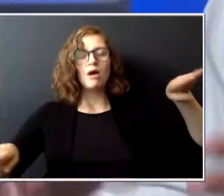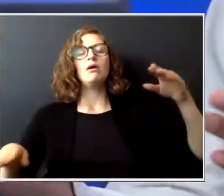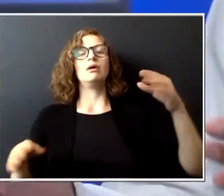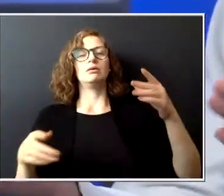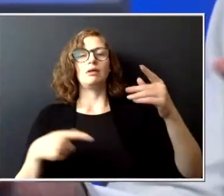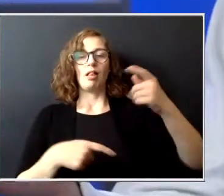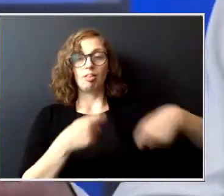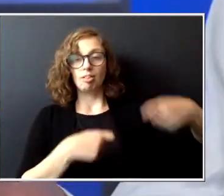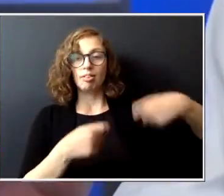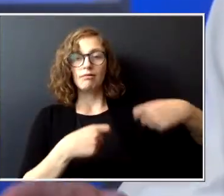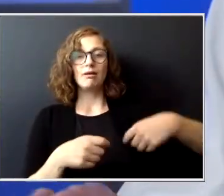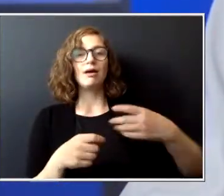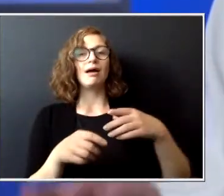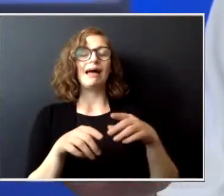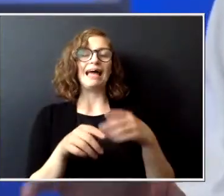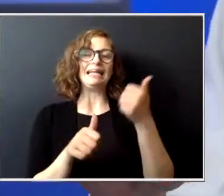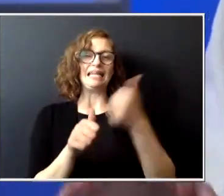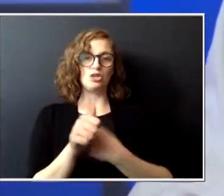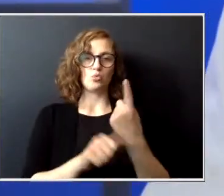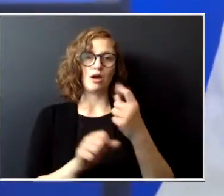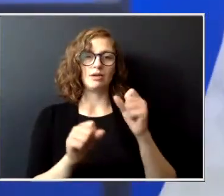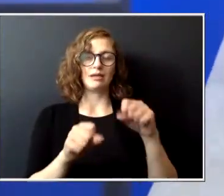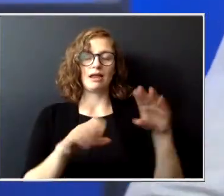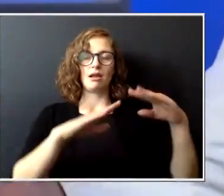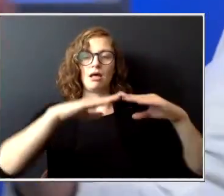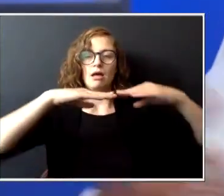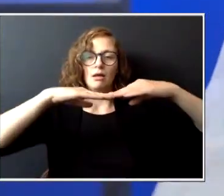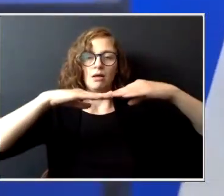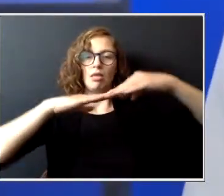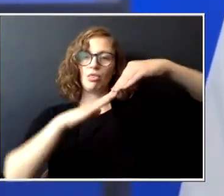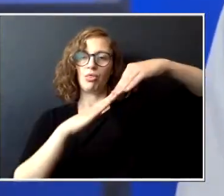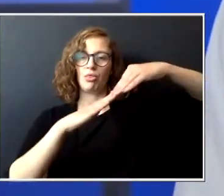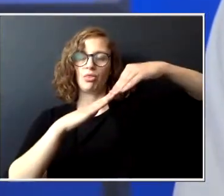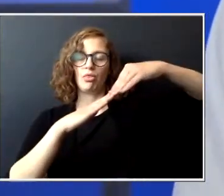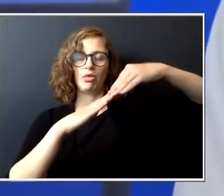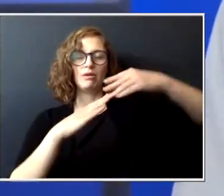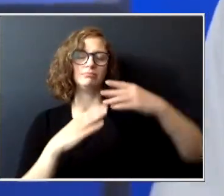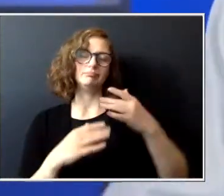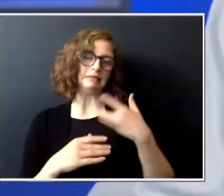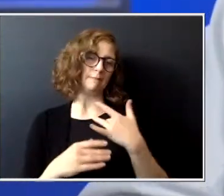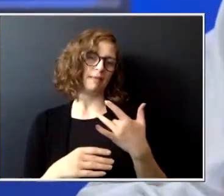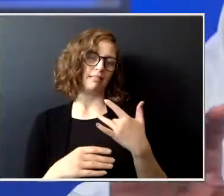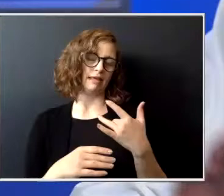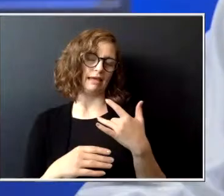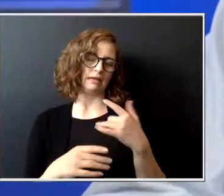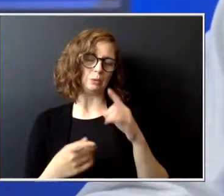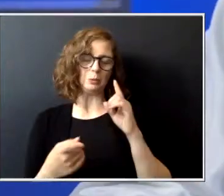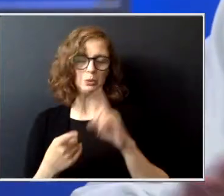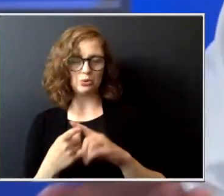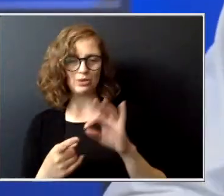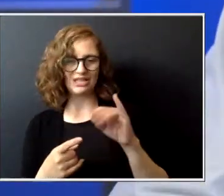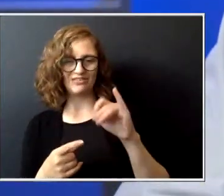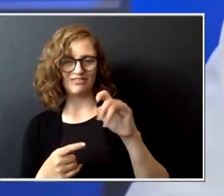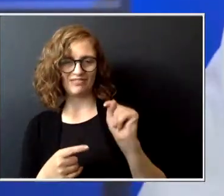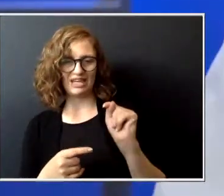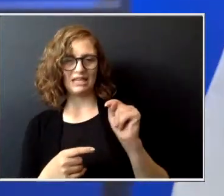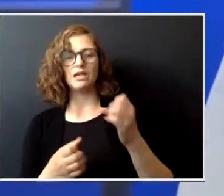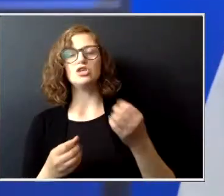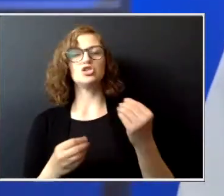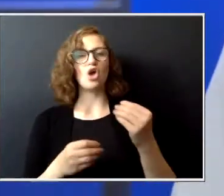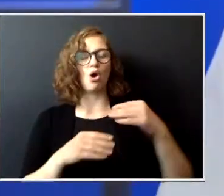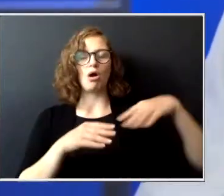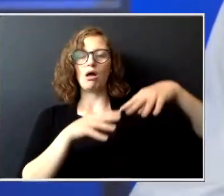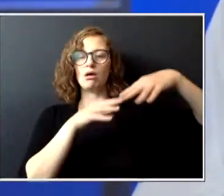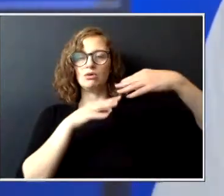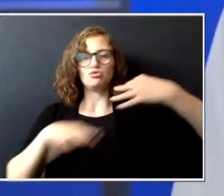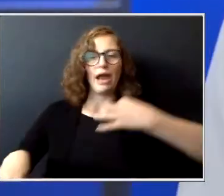or mostly towards the feet, means depending on how we place the patient. But that is the advantage. That like history, like I say, work over years have shown